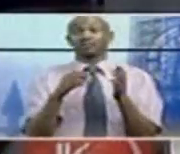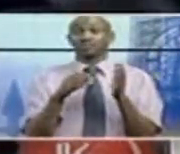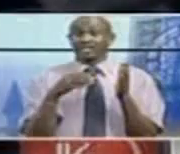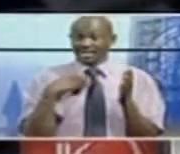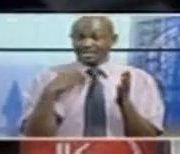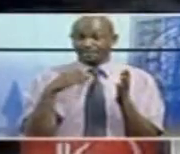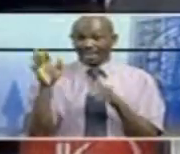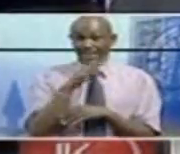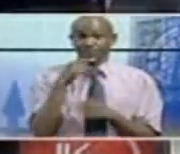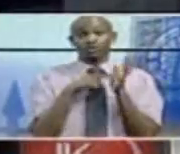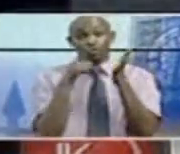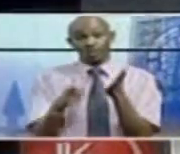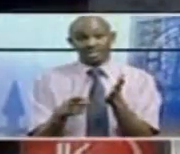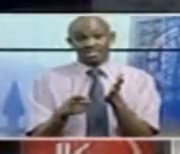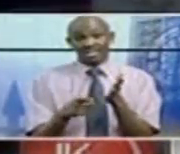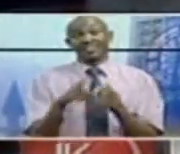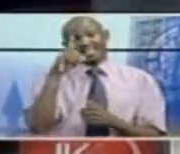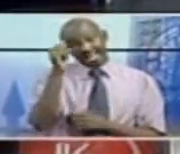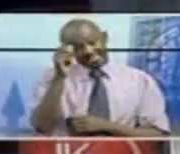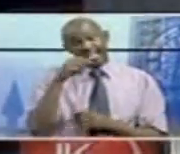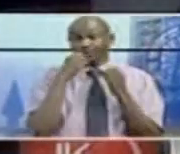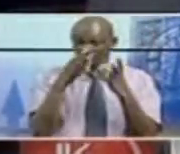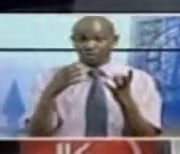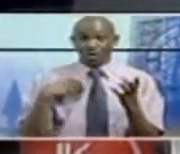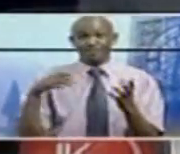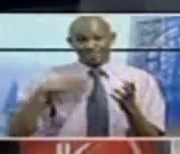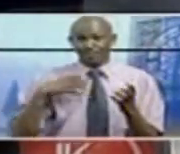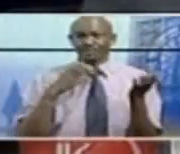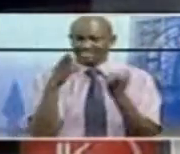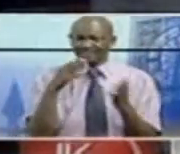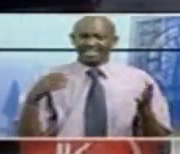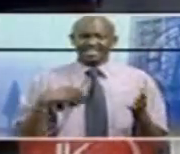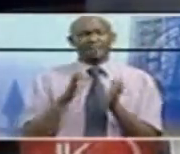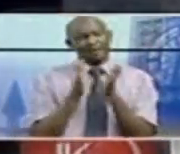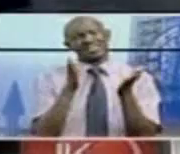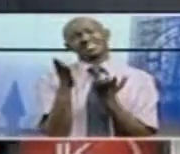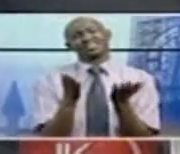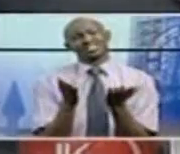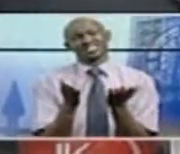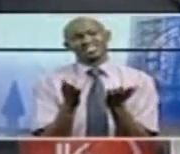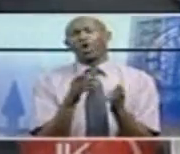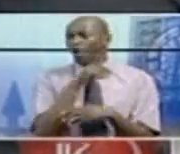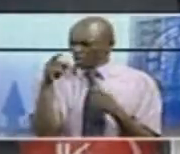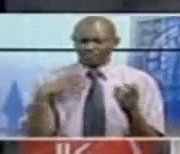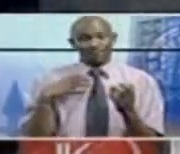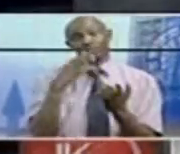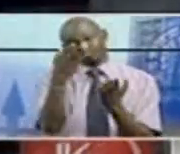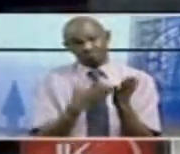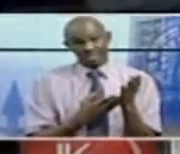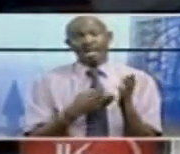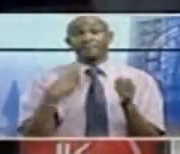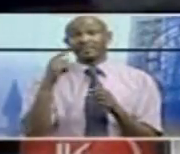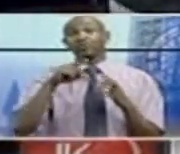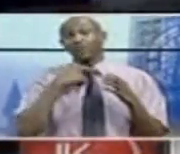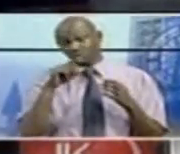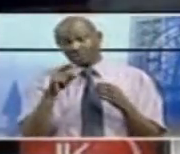to indicate the database of the people serving in the public service. All the bureaucrats. But if you want to